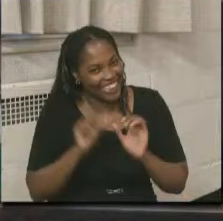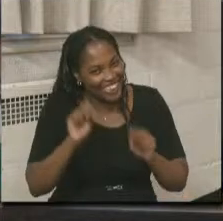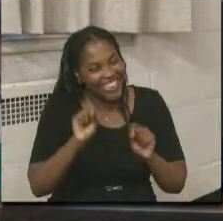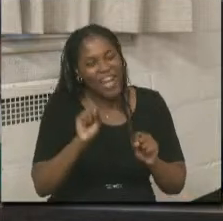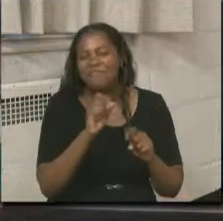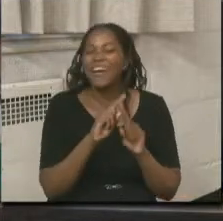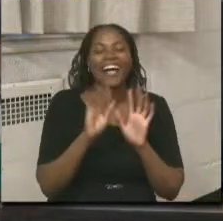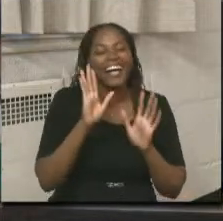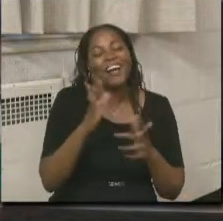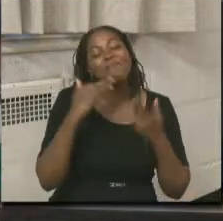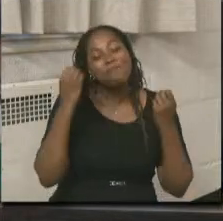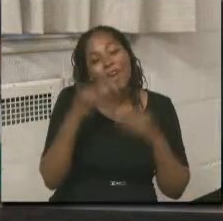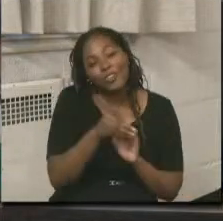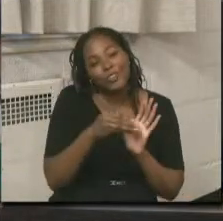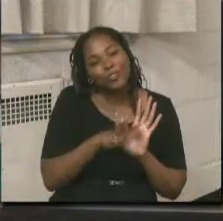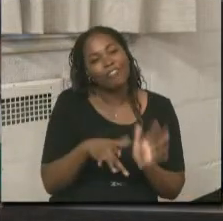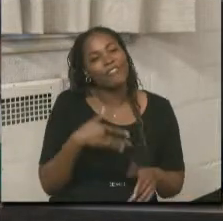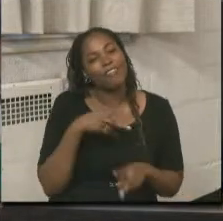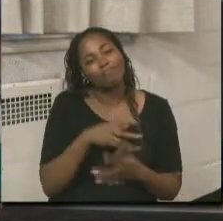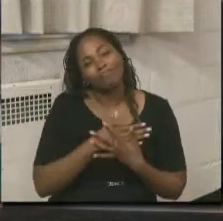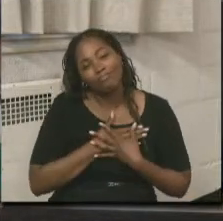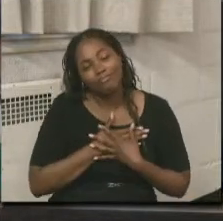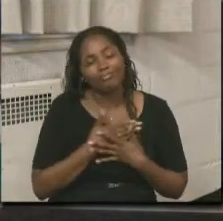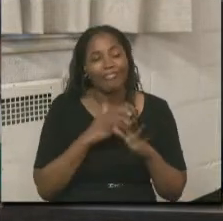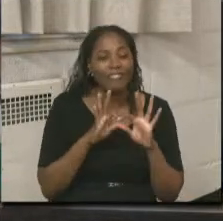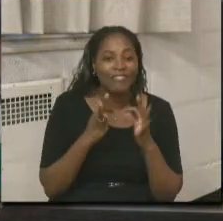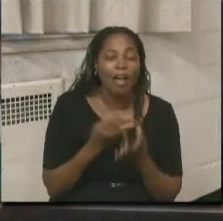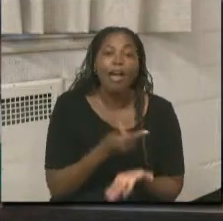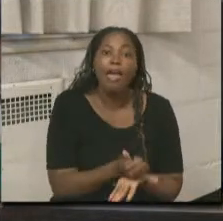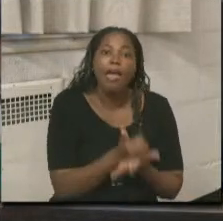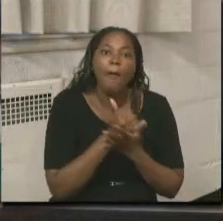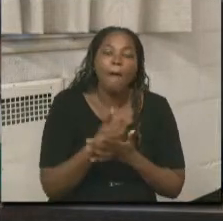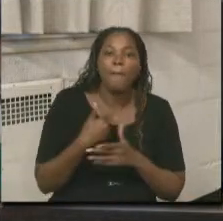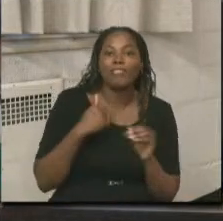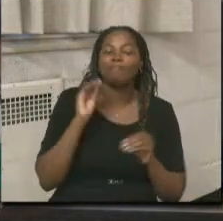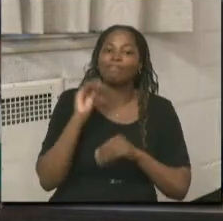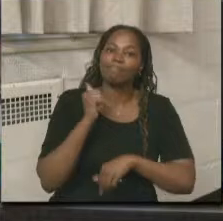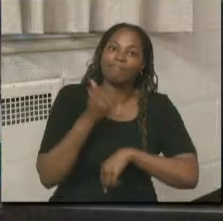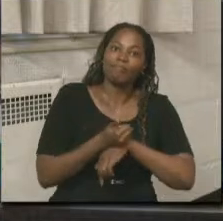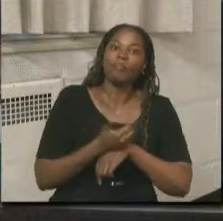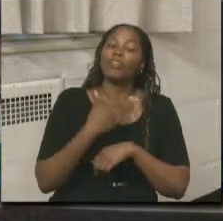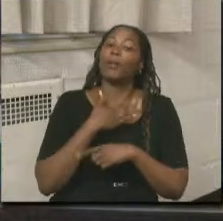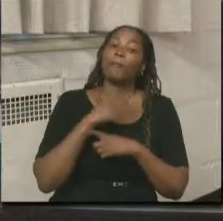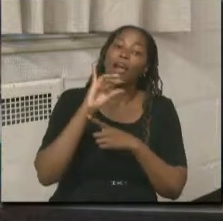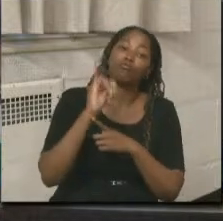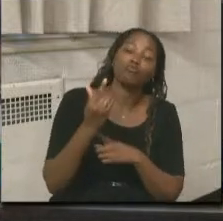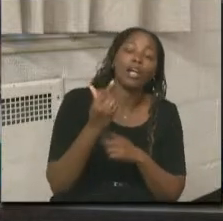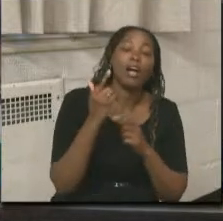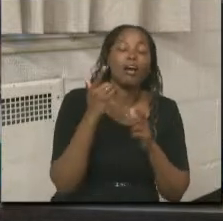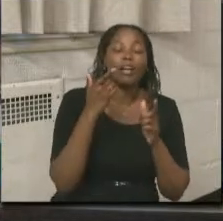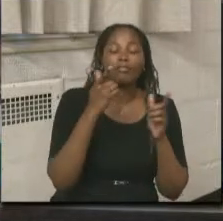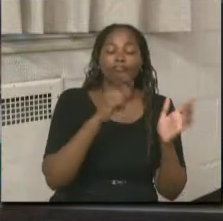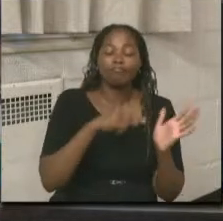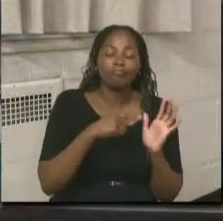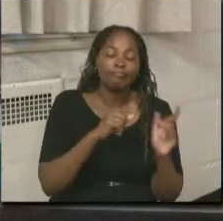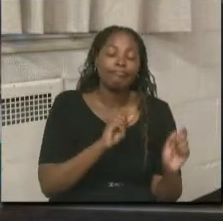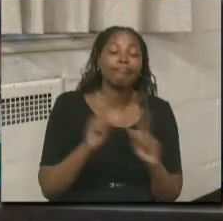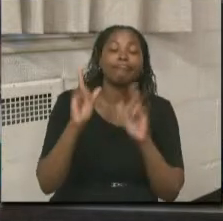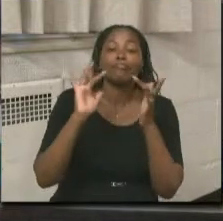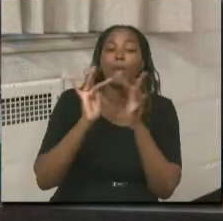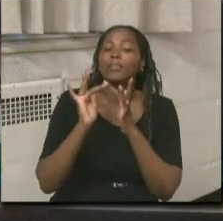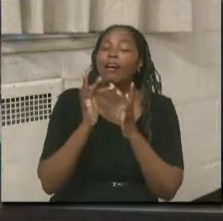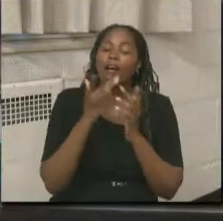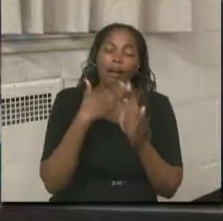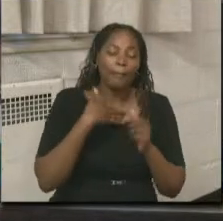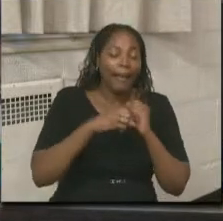like family to me that helped me with developing my campaign site, my Instagram page, my graphics, just making it all happen for me. I